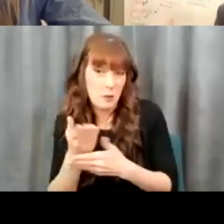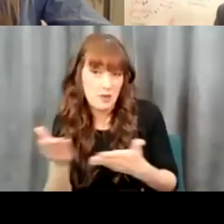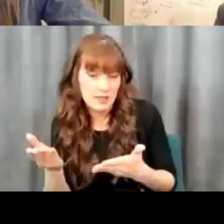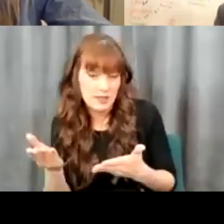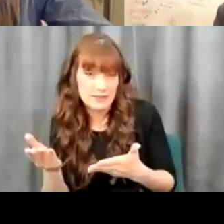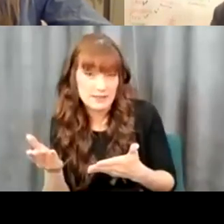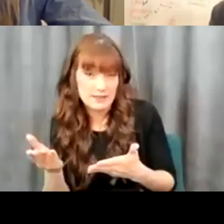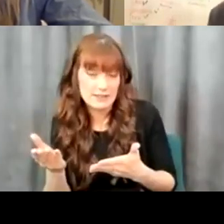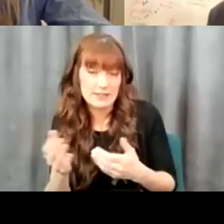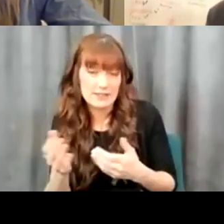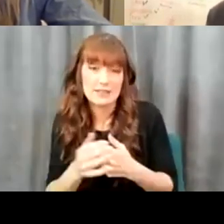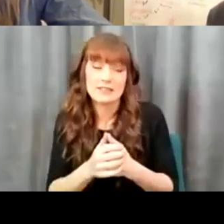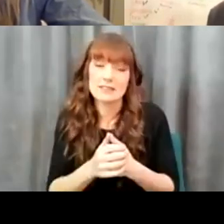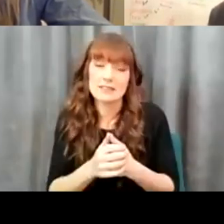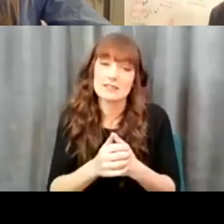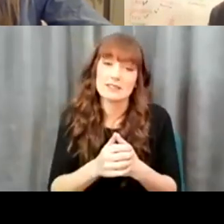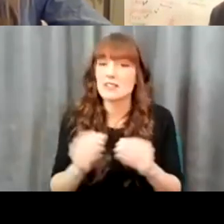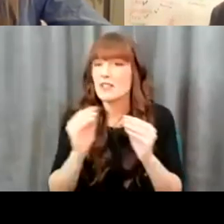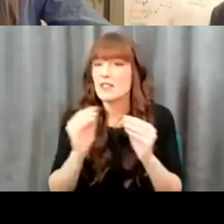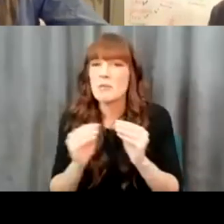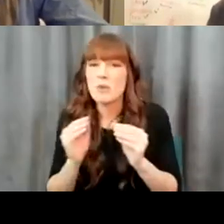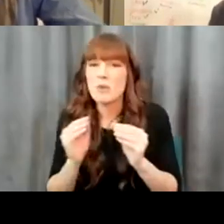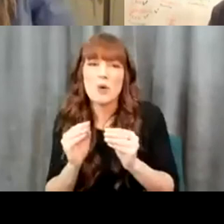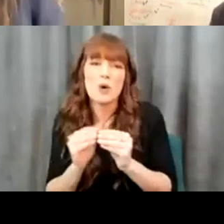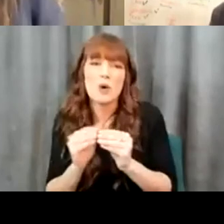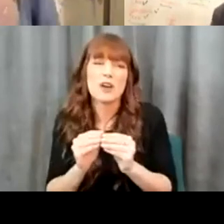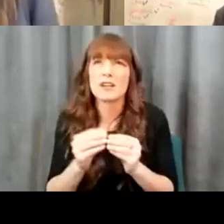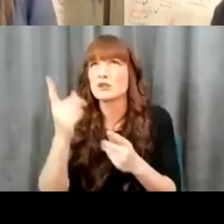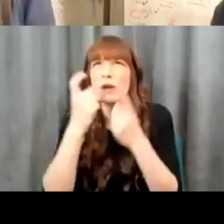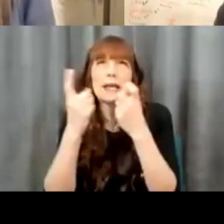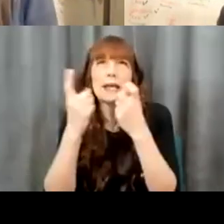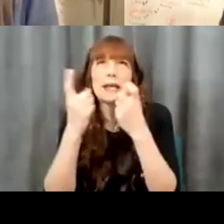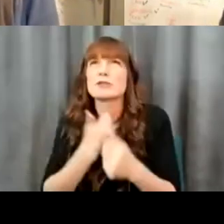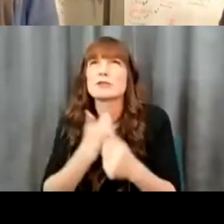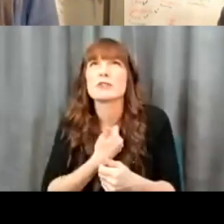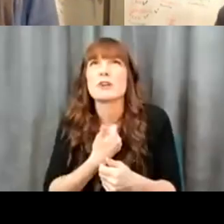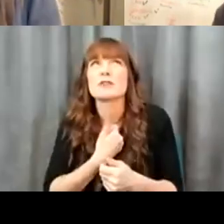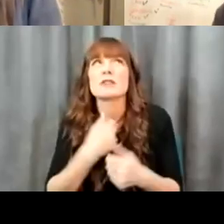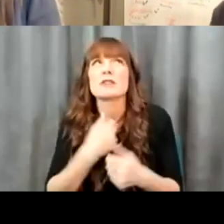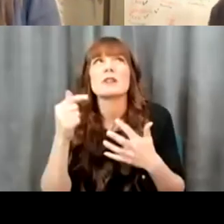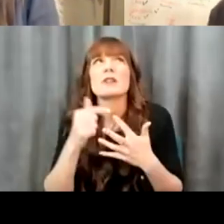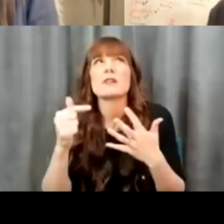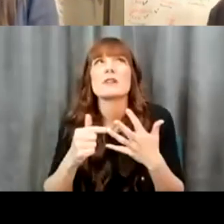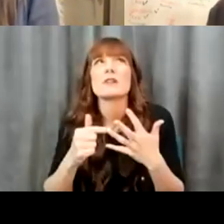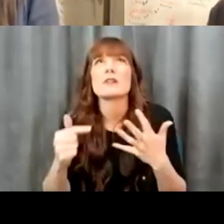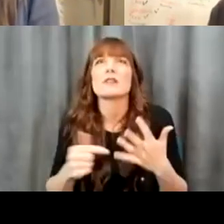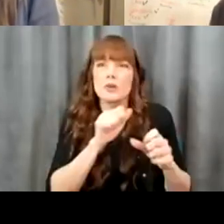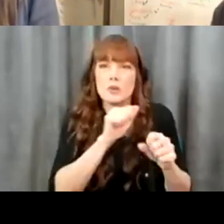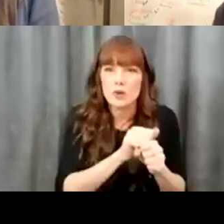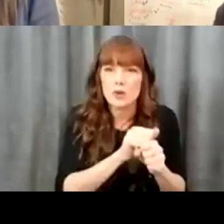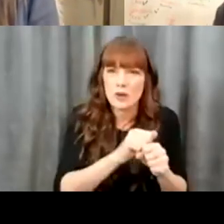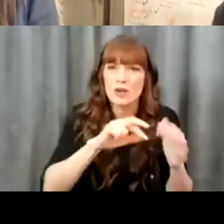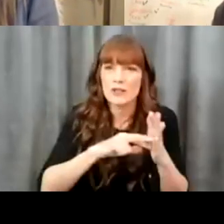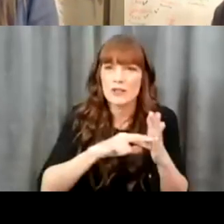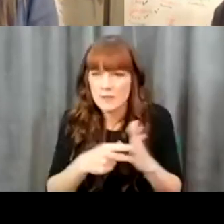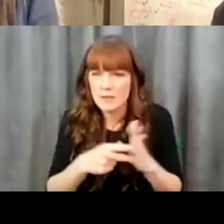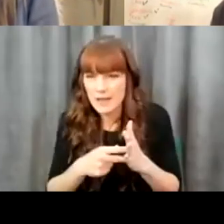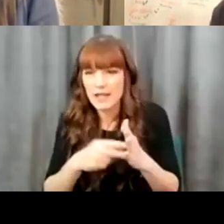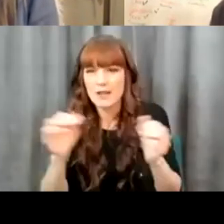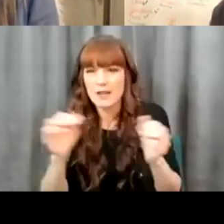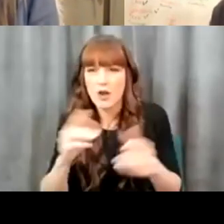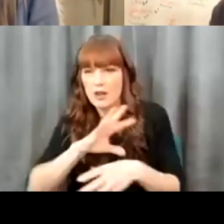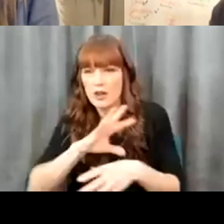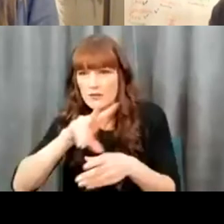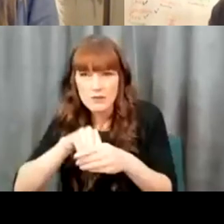more authentic that you can be and the more that you are asking those questions about the work that you are